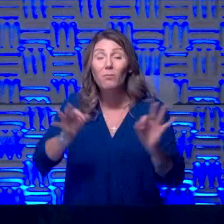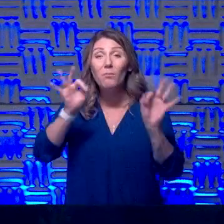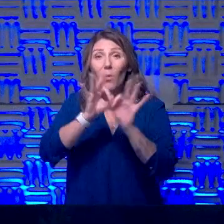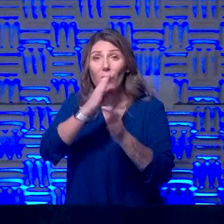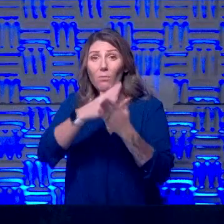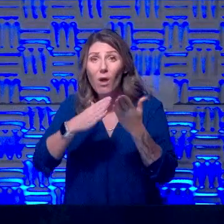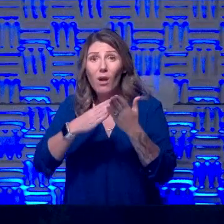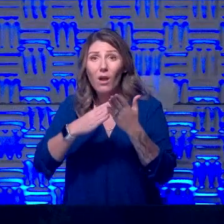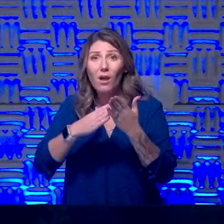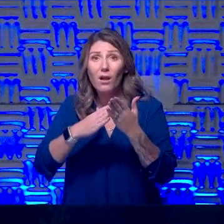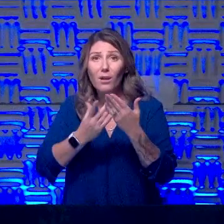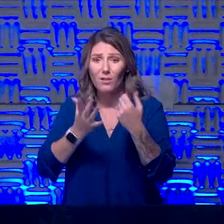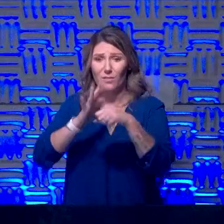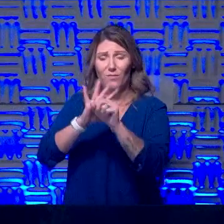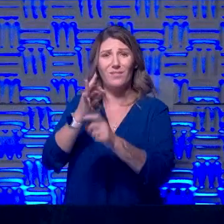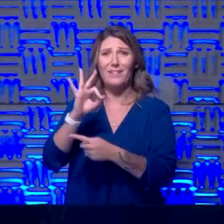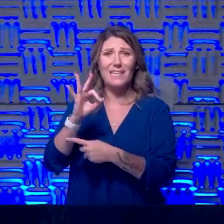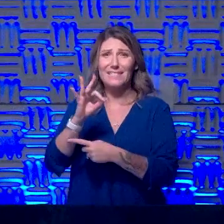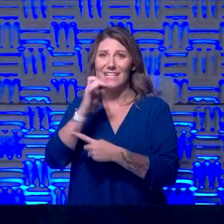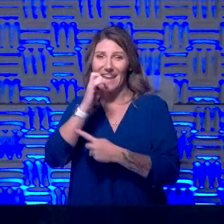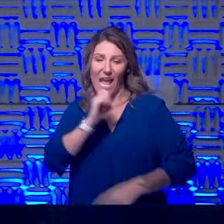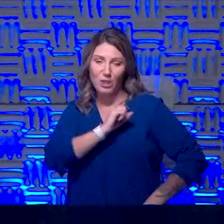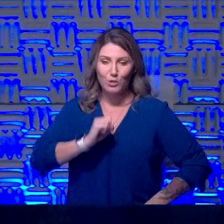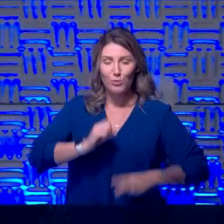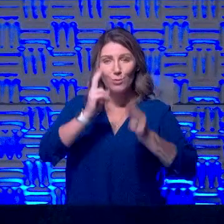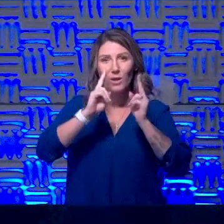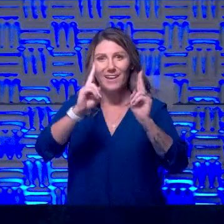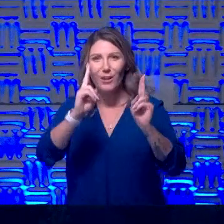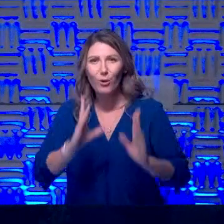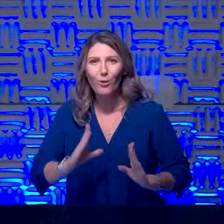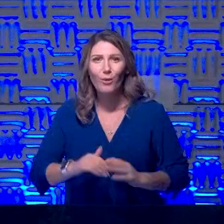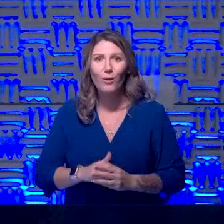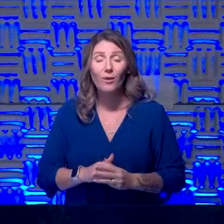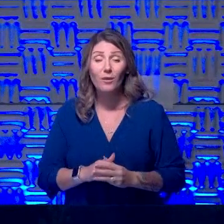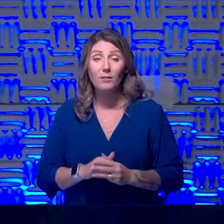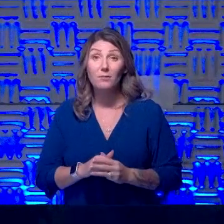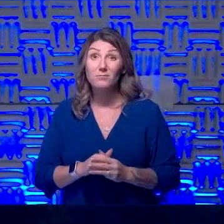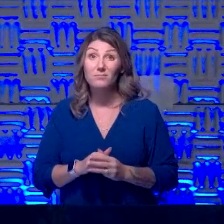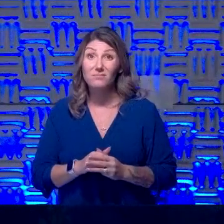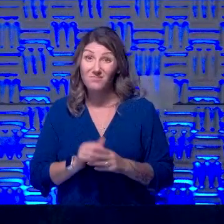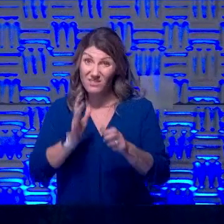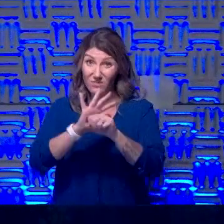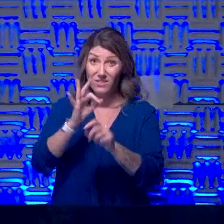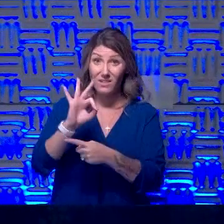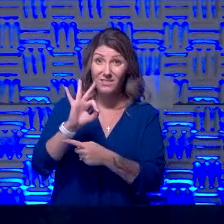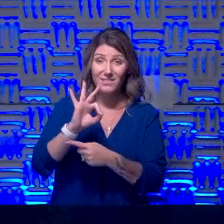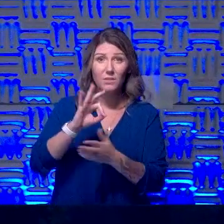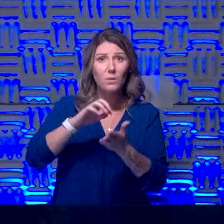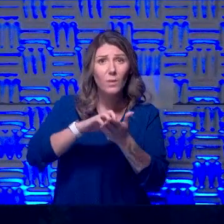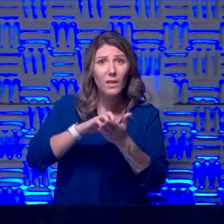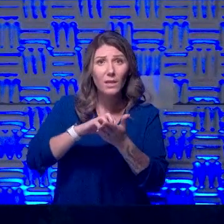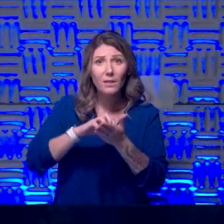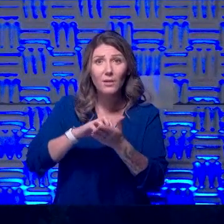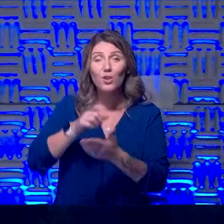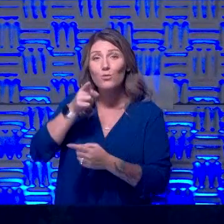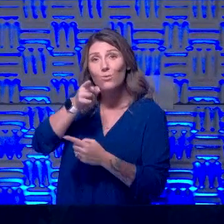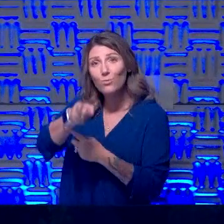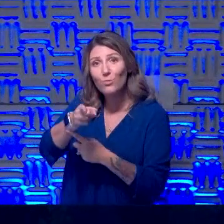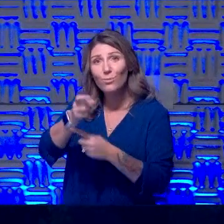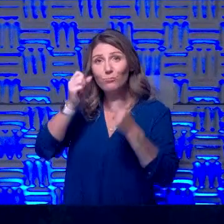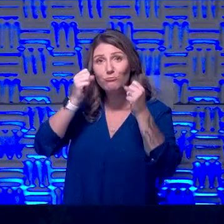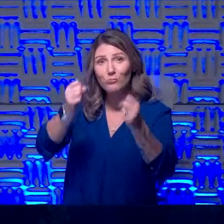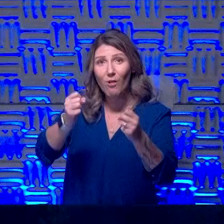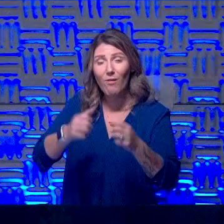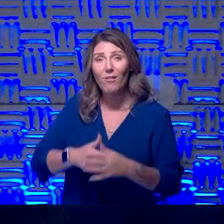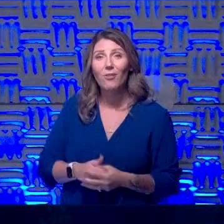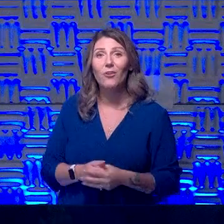So coronavirus isn't a superhero. Coronavirus is actually weak. You are strong.